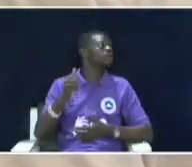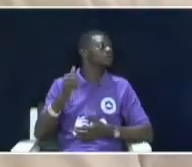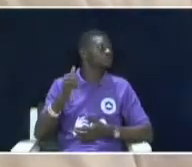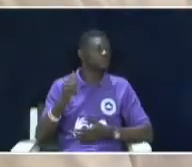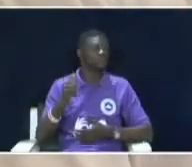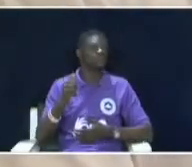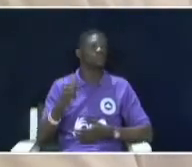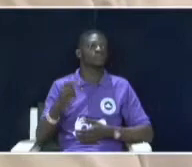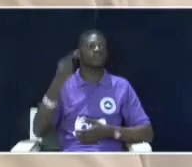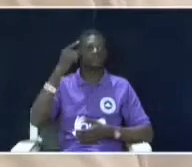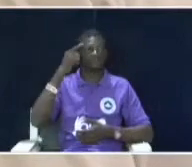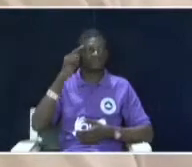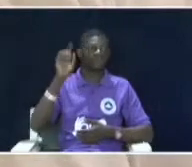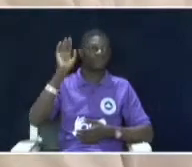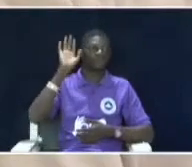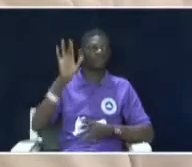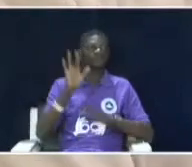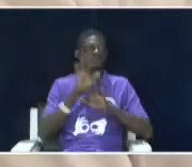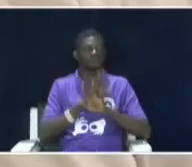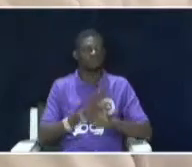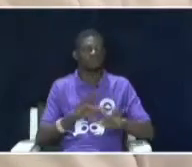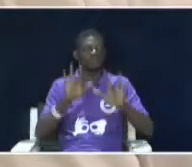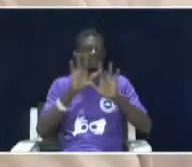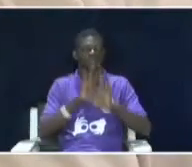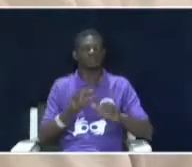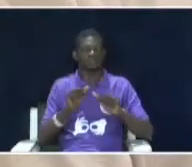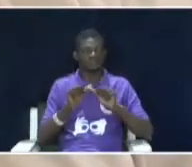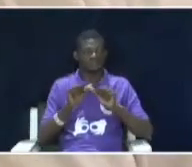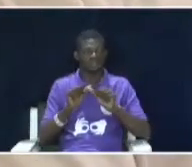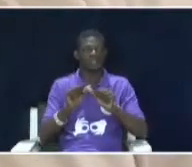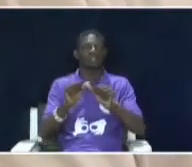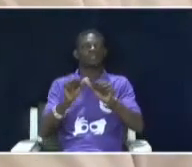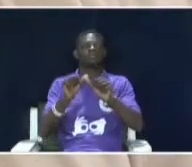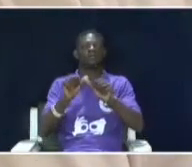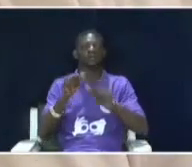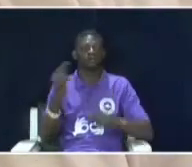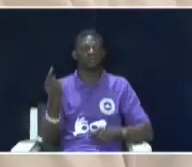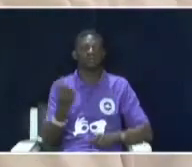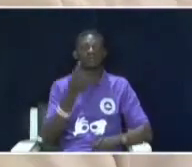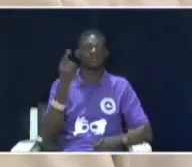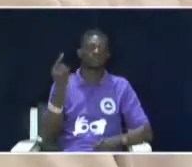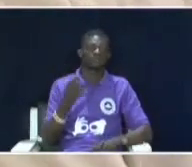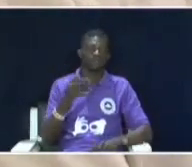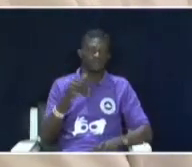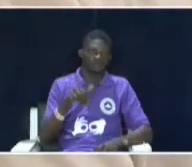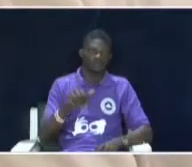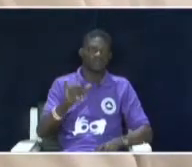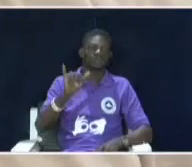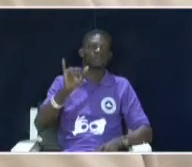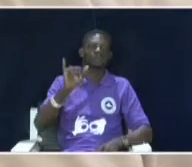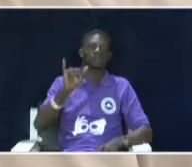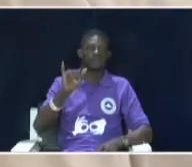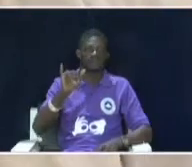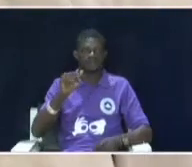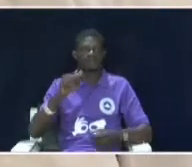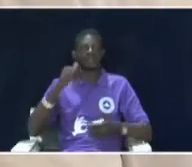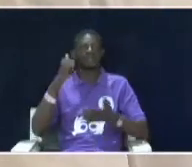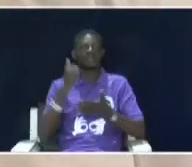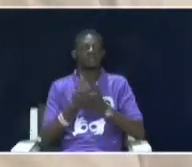Amen. For his mercies endureth